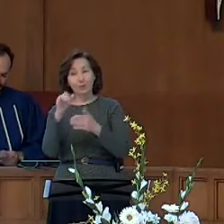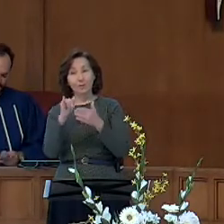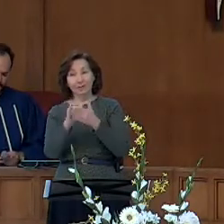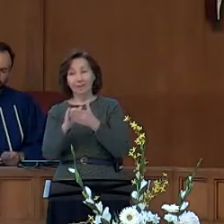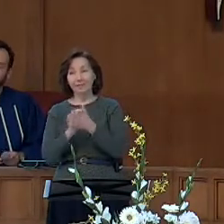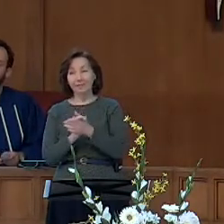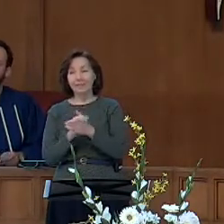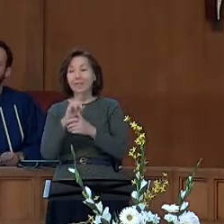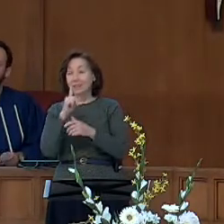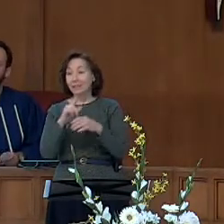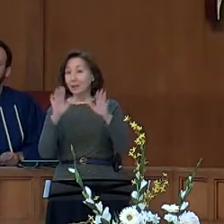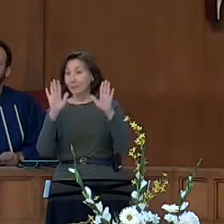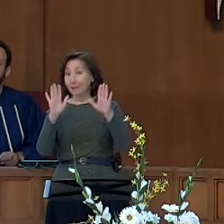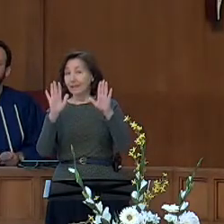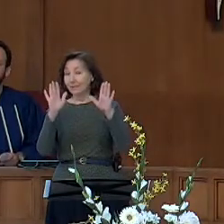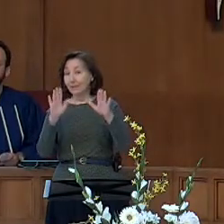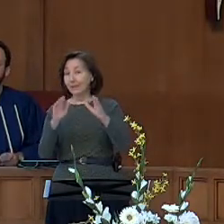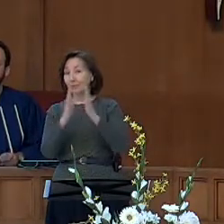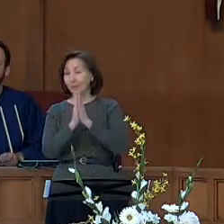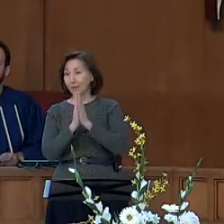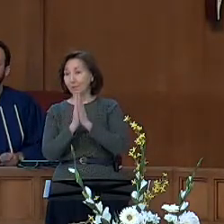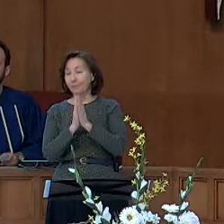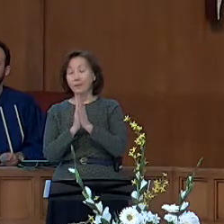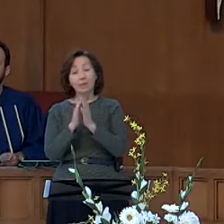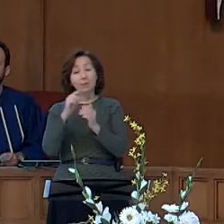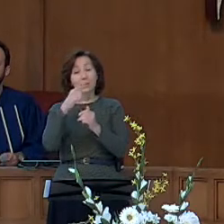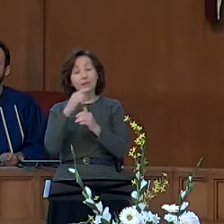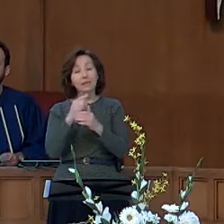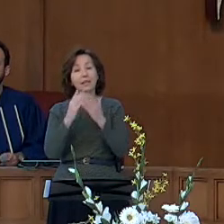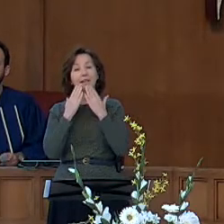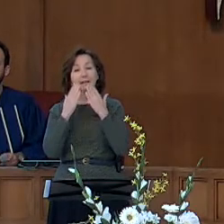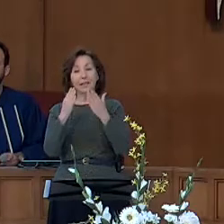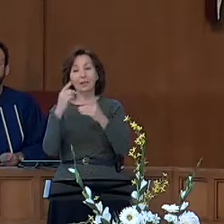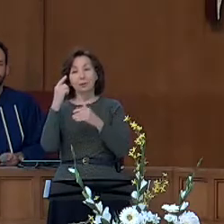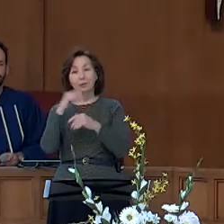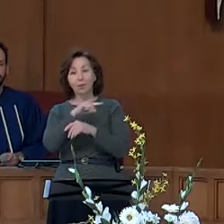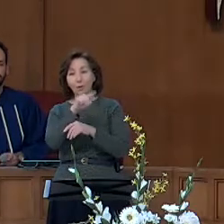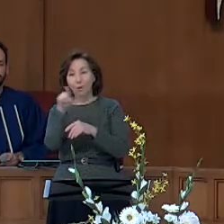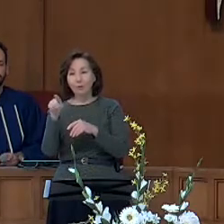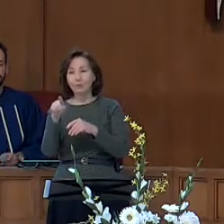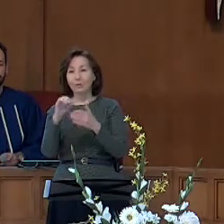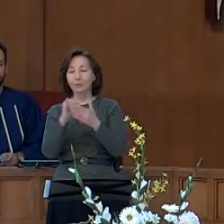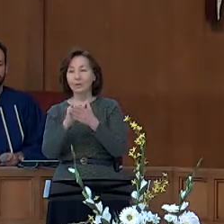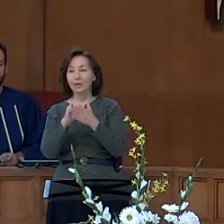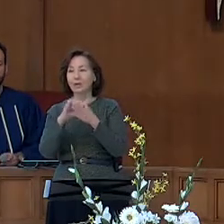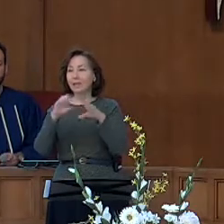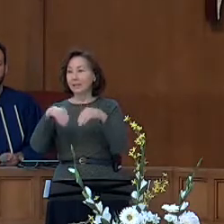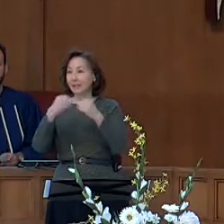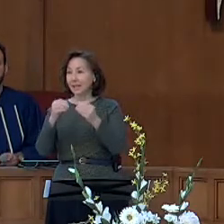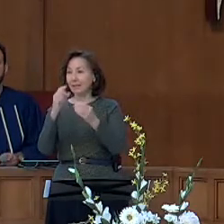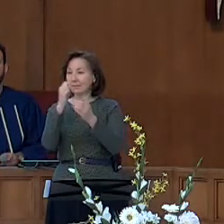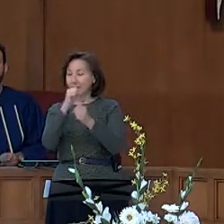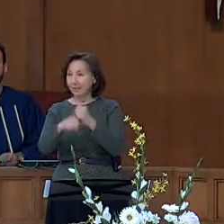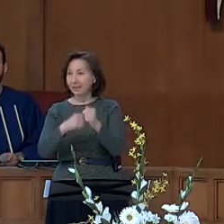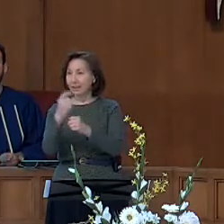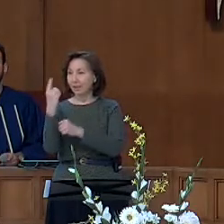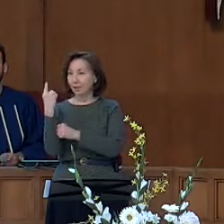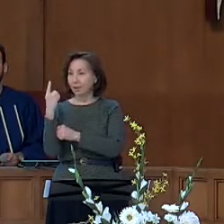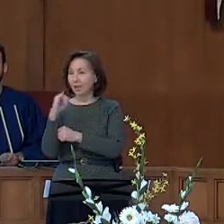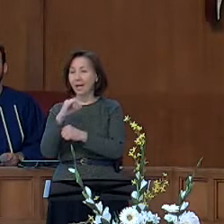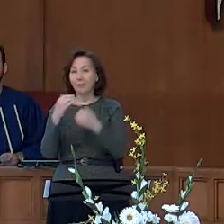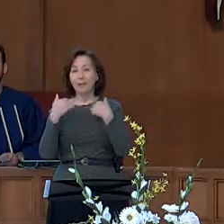an amazing, amazing prayer. I want to say a big thank you for all of you that contribute last year. I'll have a